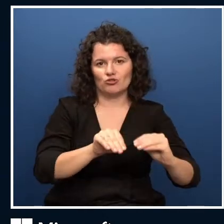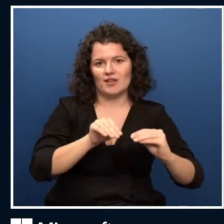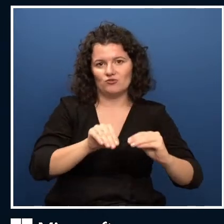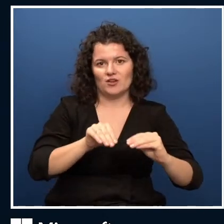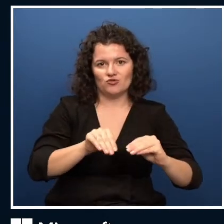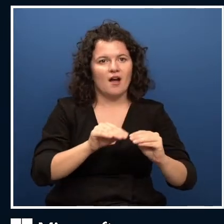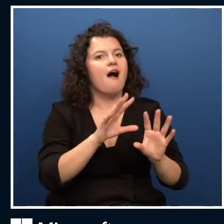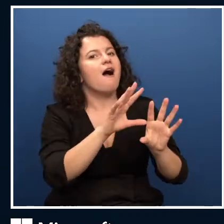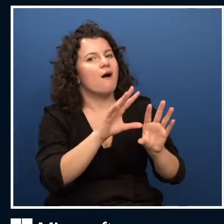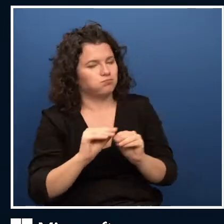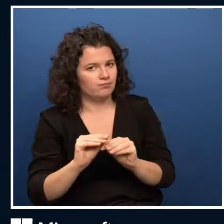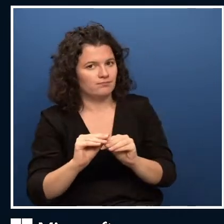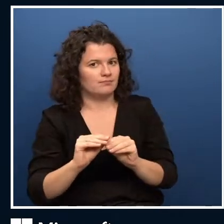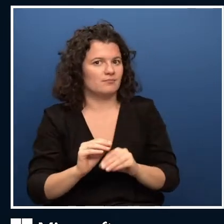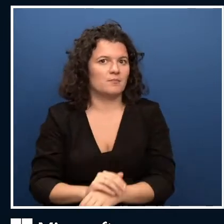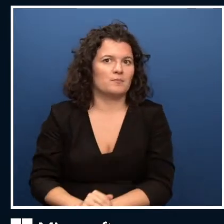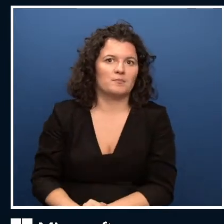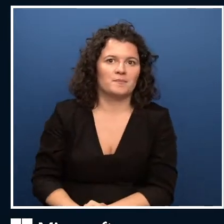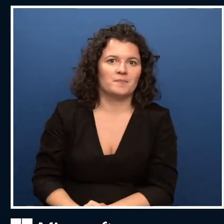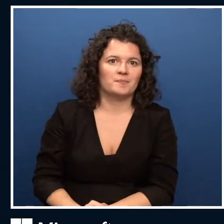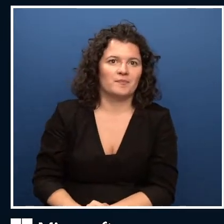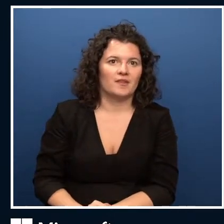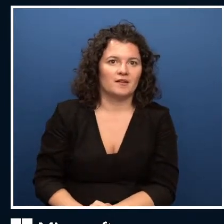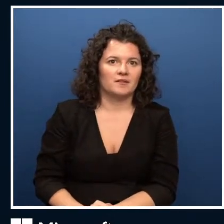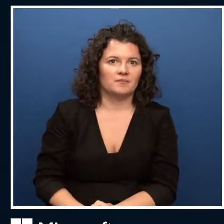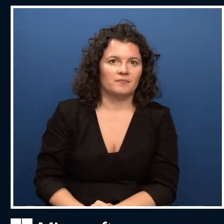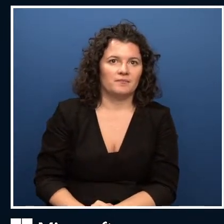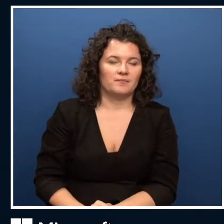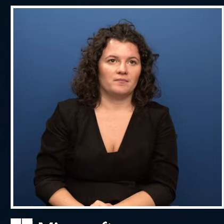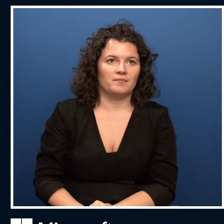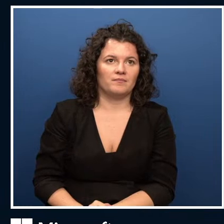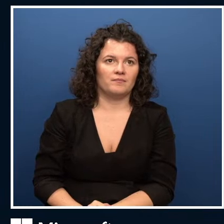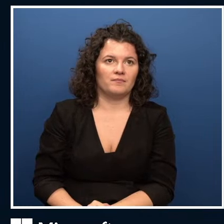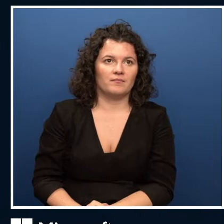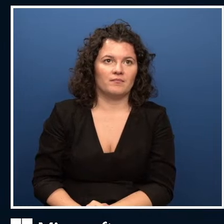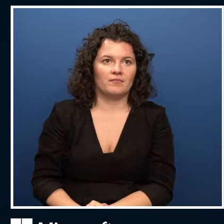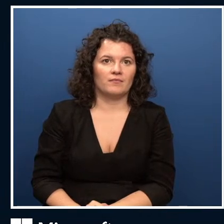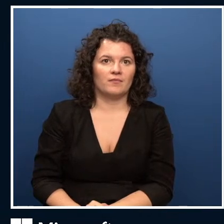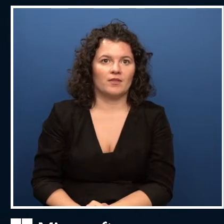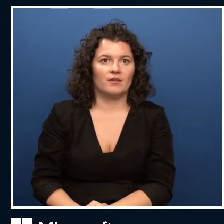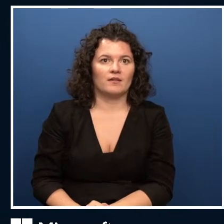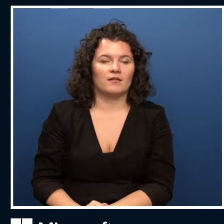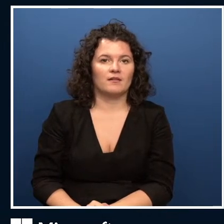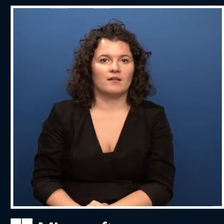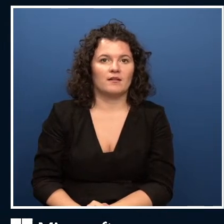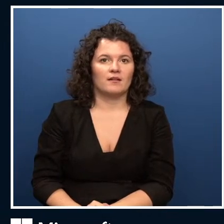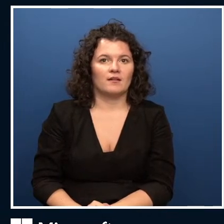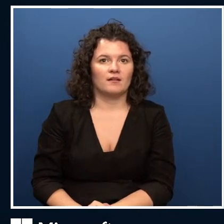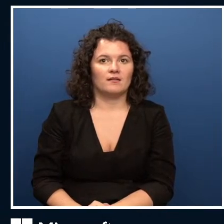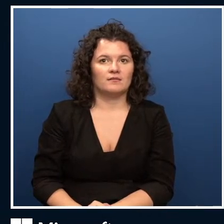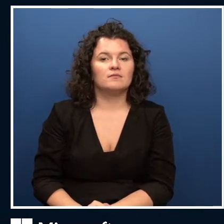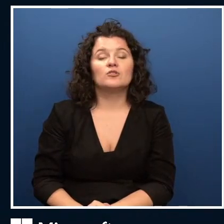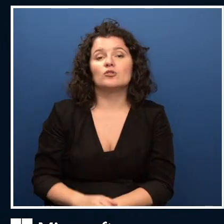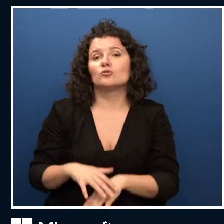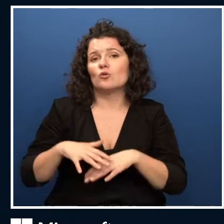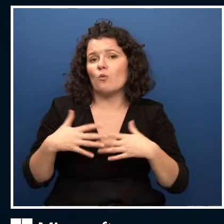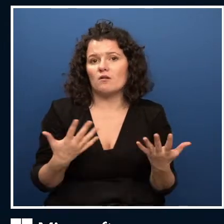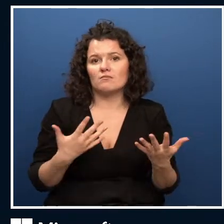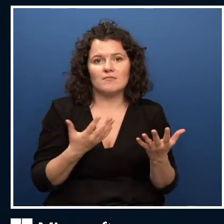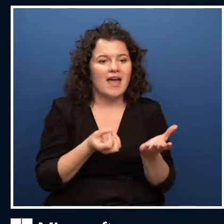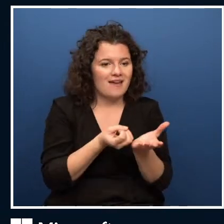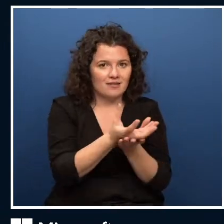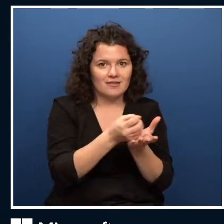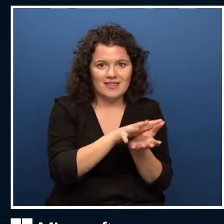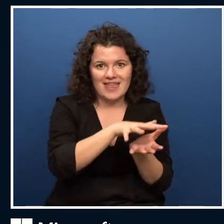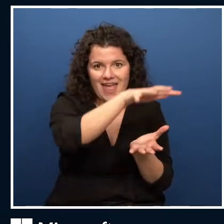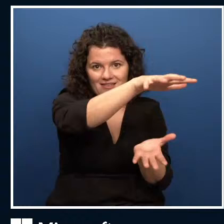And so, like most machine learning and deep learning systems, we start with collecting the dataset. I